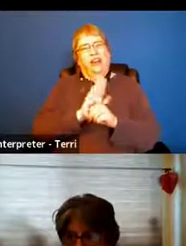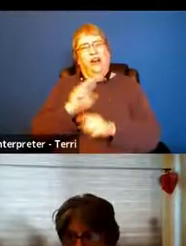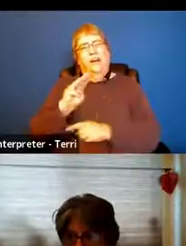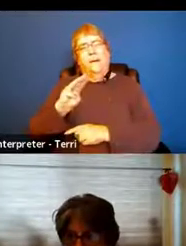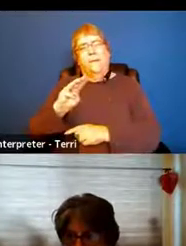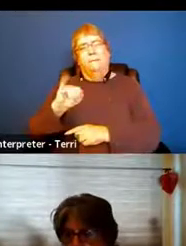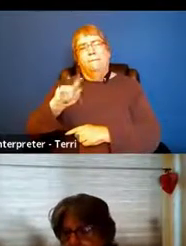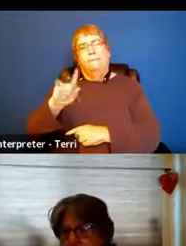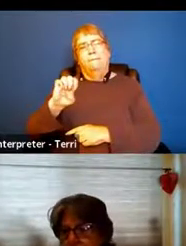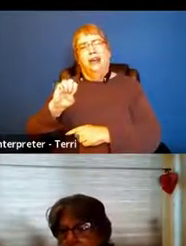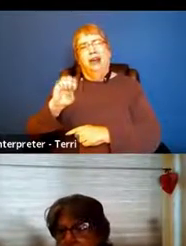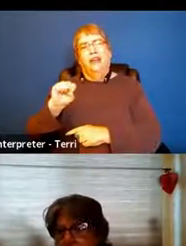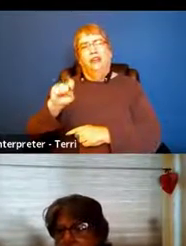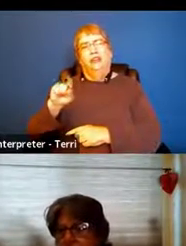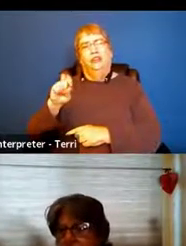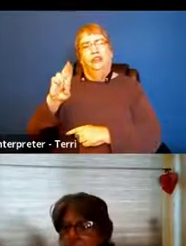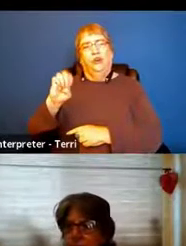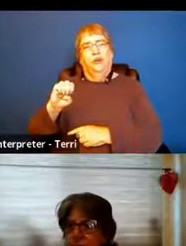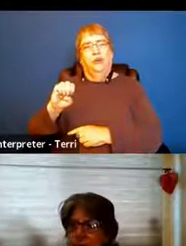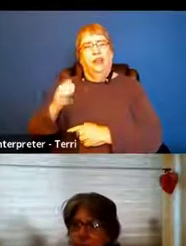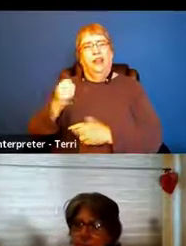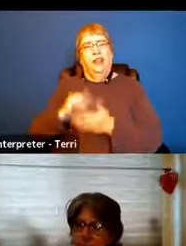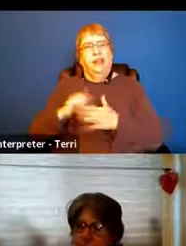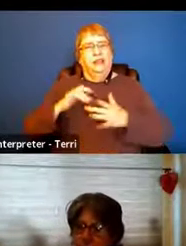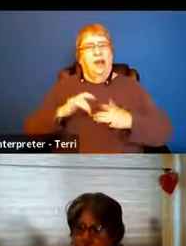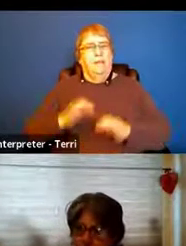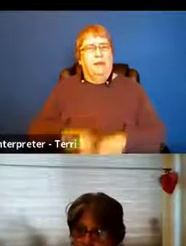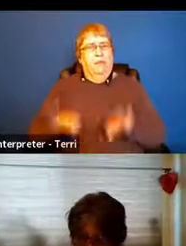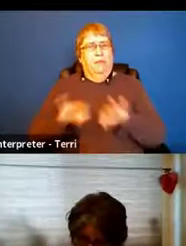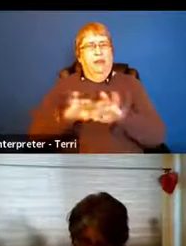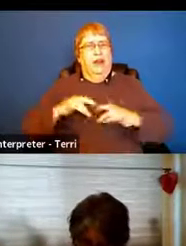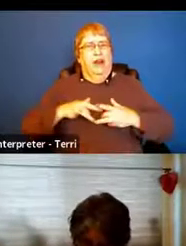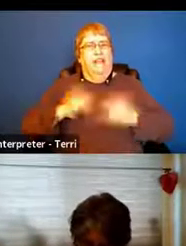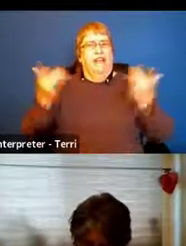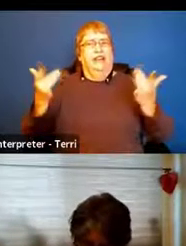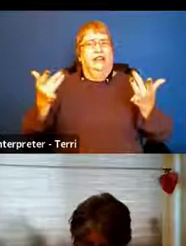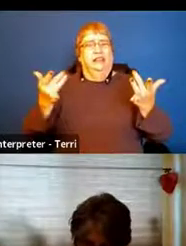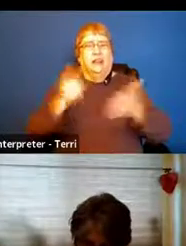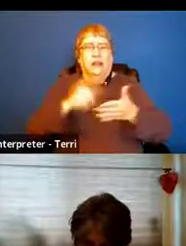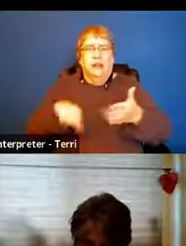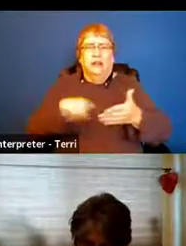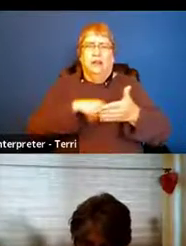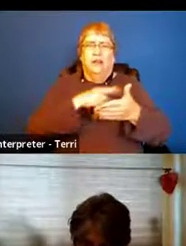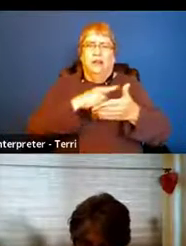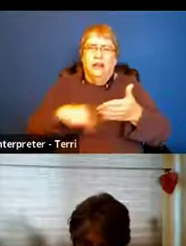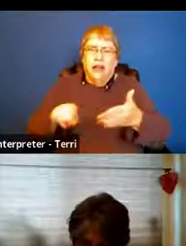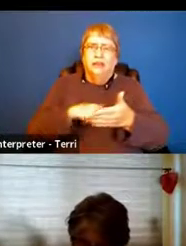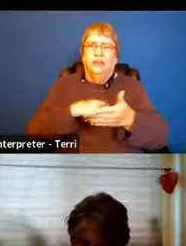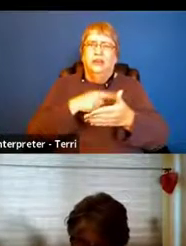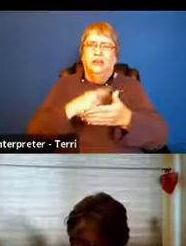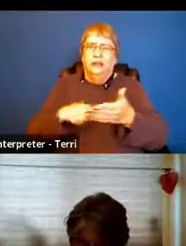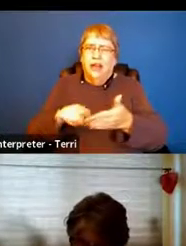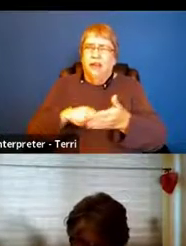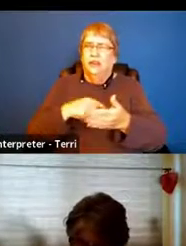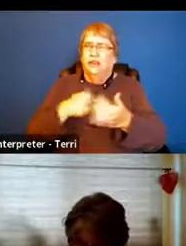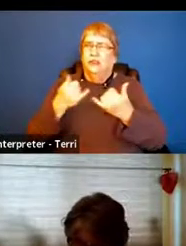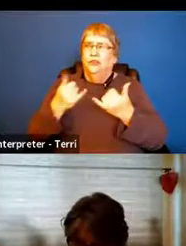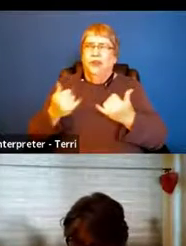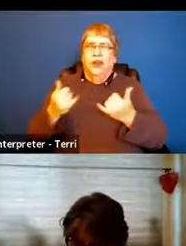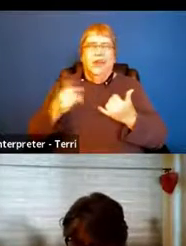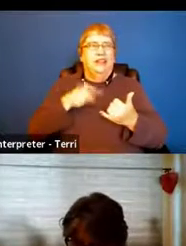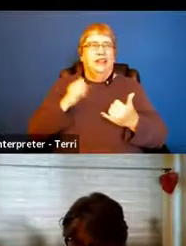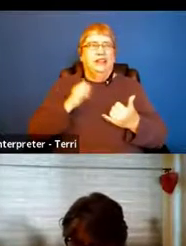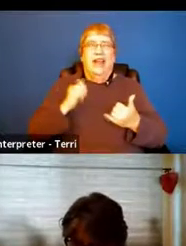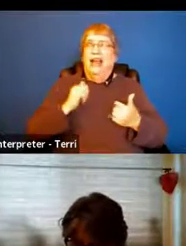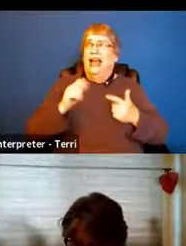that young people are often looking forward to. And so that's kind of left folks with this feeling of, you know, there've been a horse racing for the barn and it's like